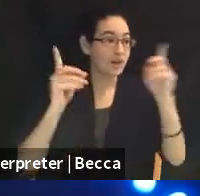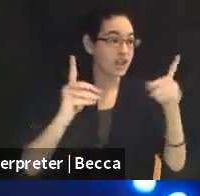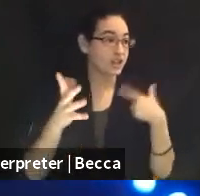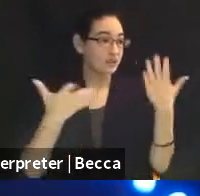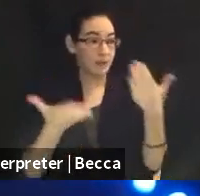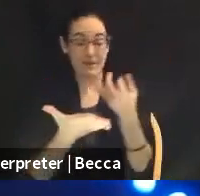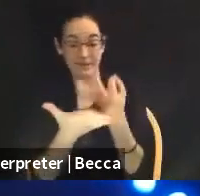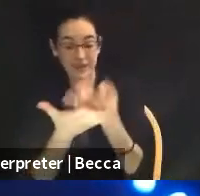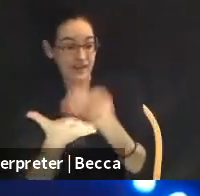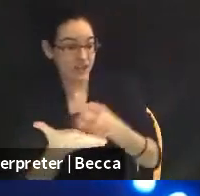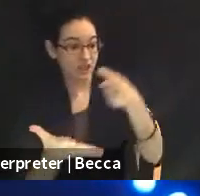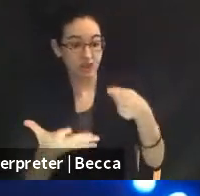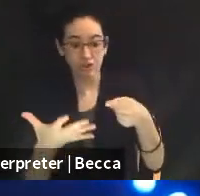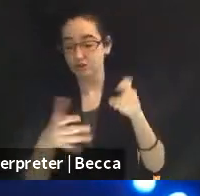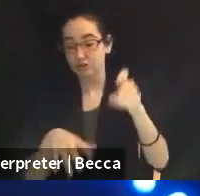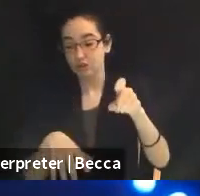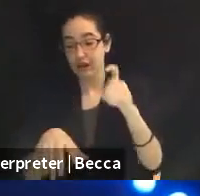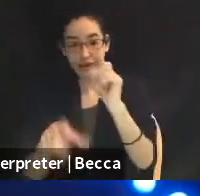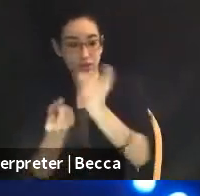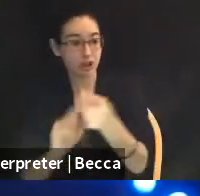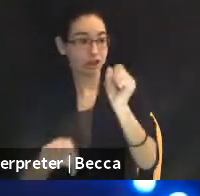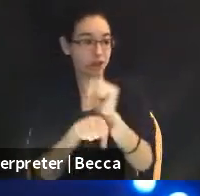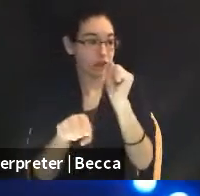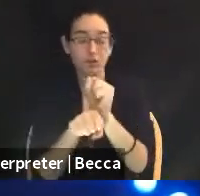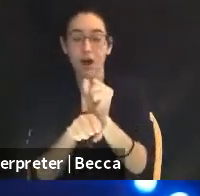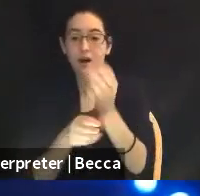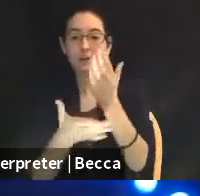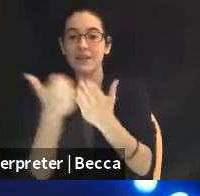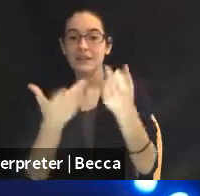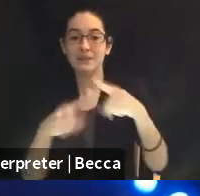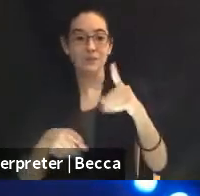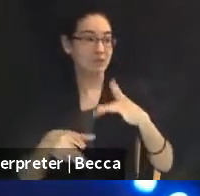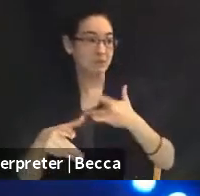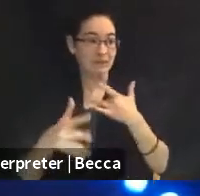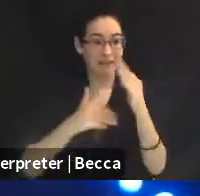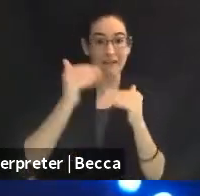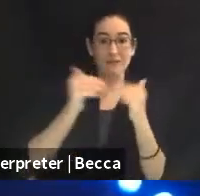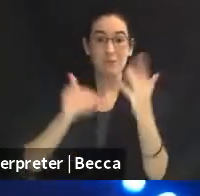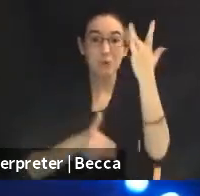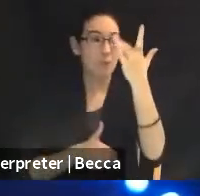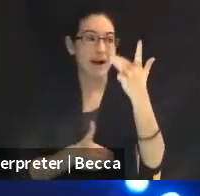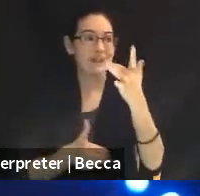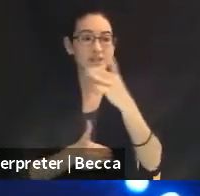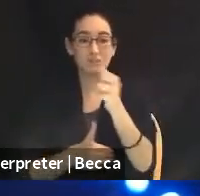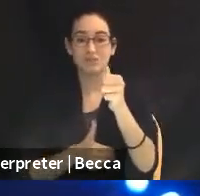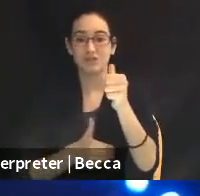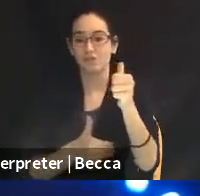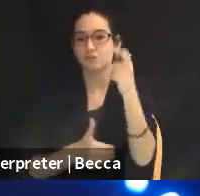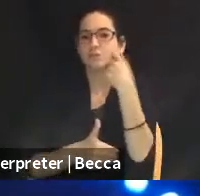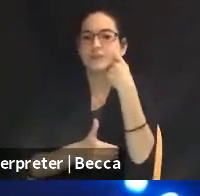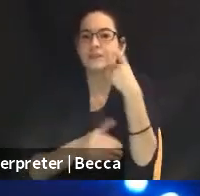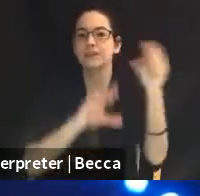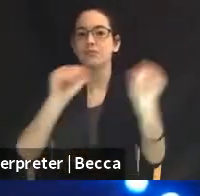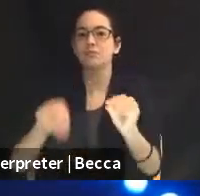I take that job? Should I stay in Austin? Should I do this? Some of you aren't confident because you just moved to Austin and you don't know anybody. I have met three couples